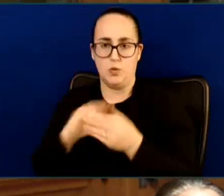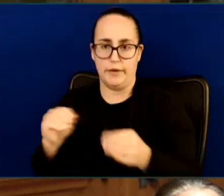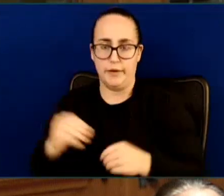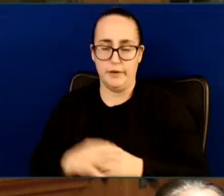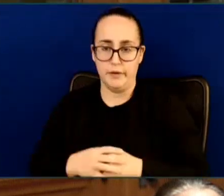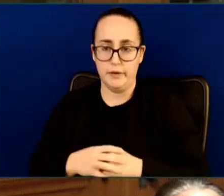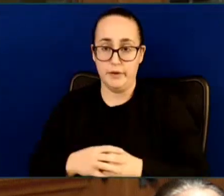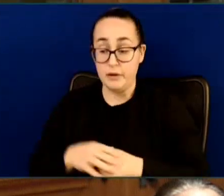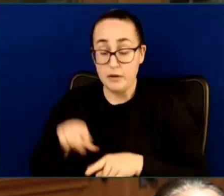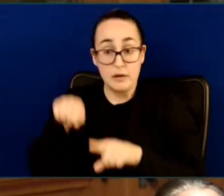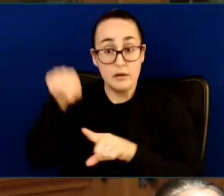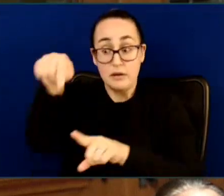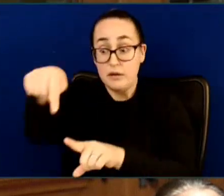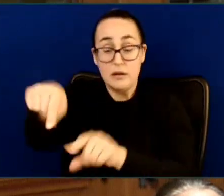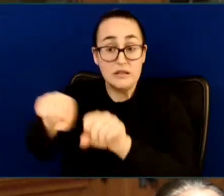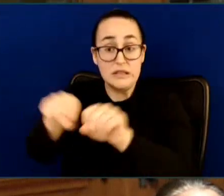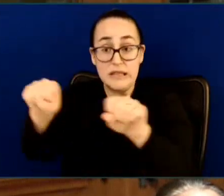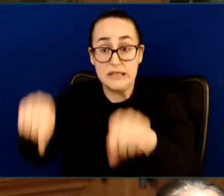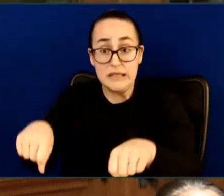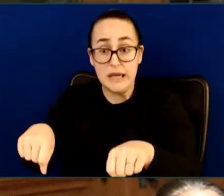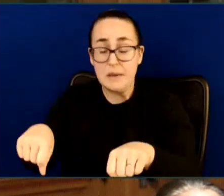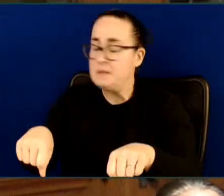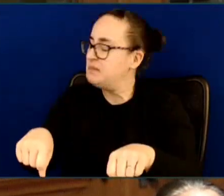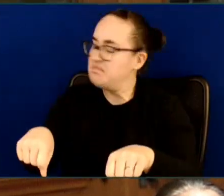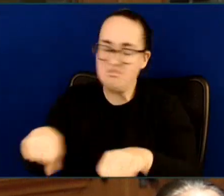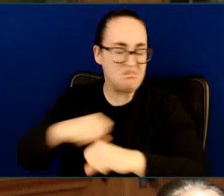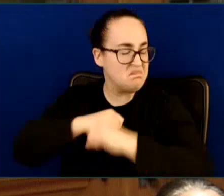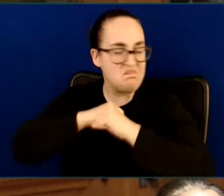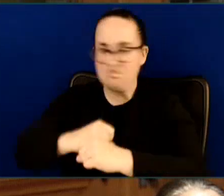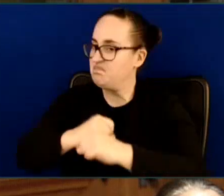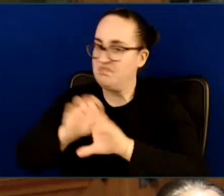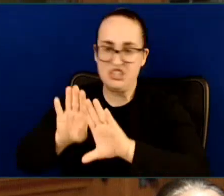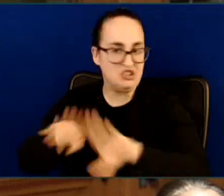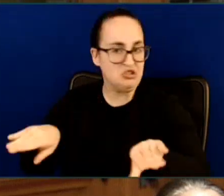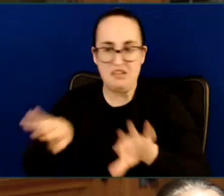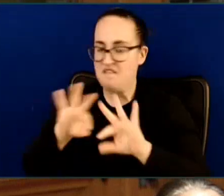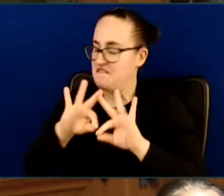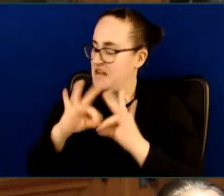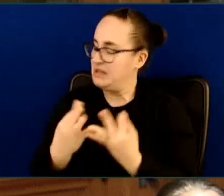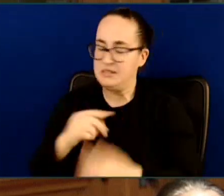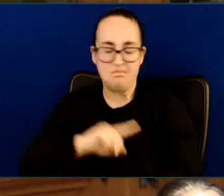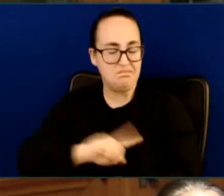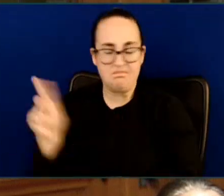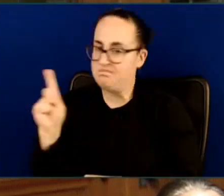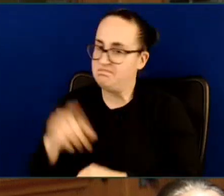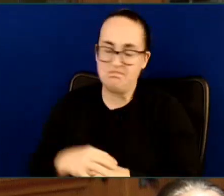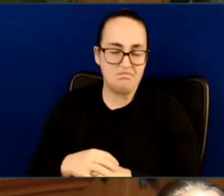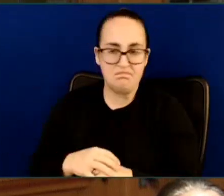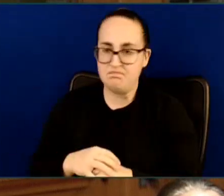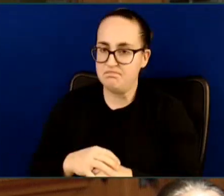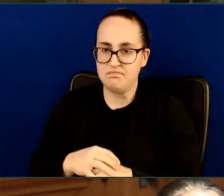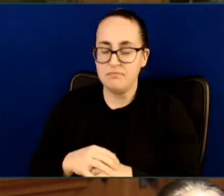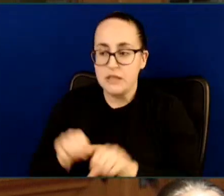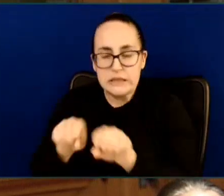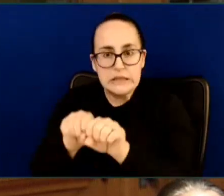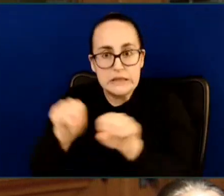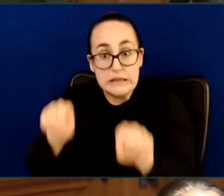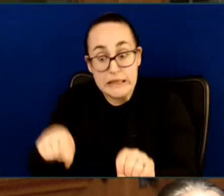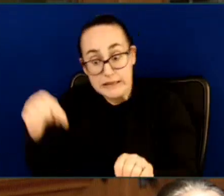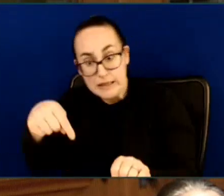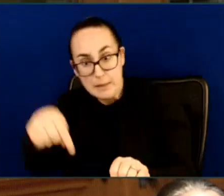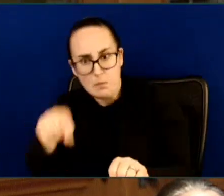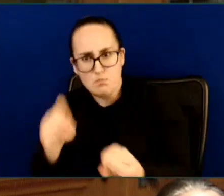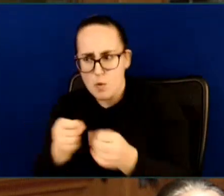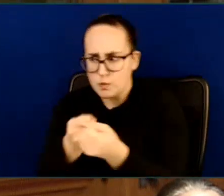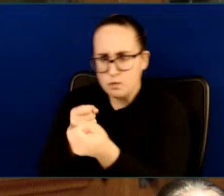children and families in this province, a system that is not supporting the parents who should be able to rely on this